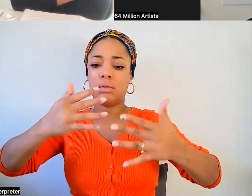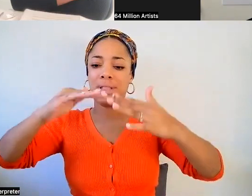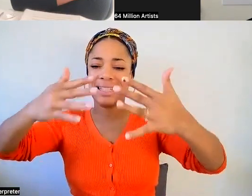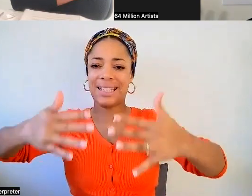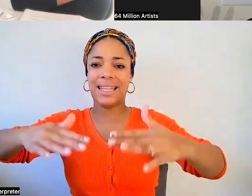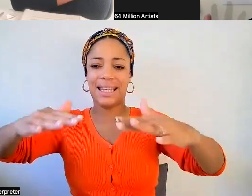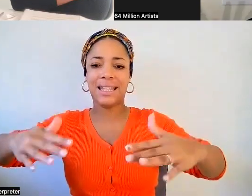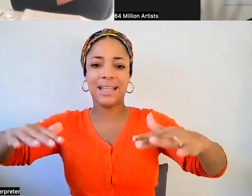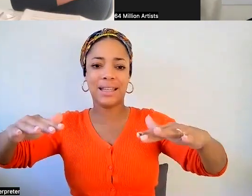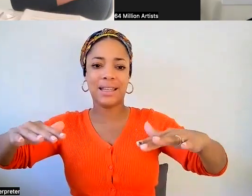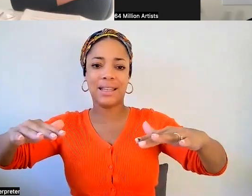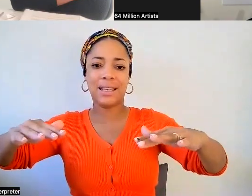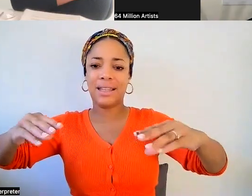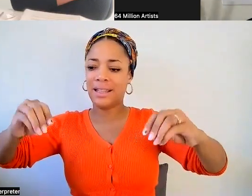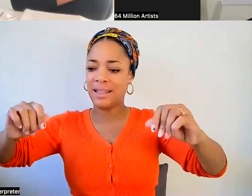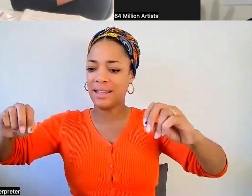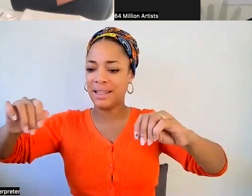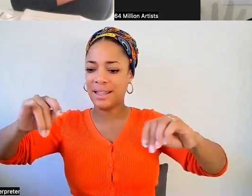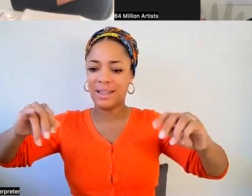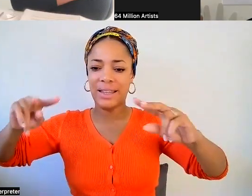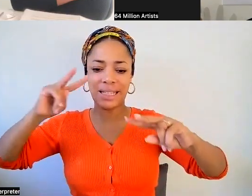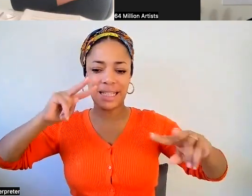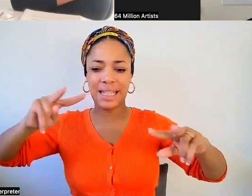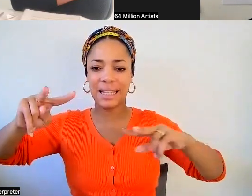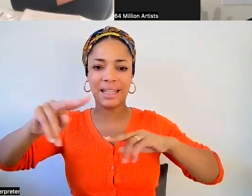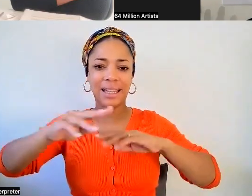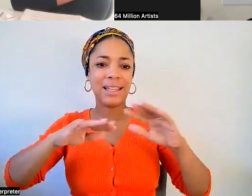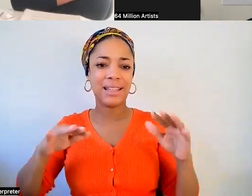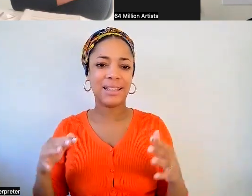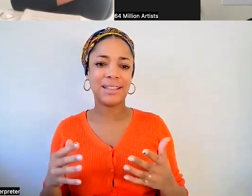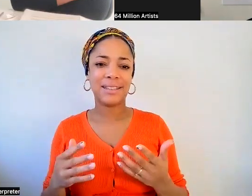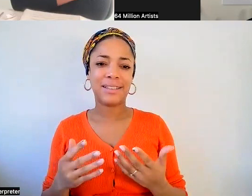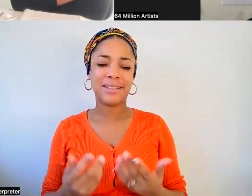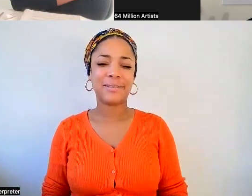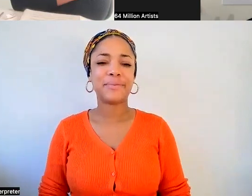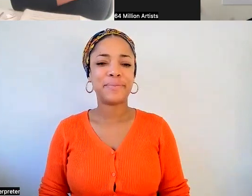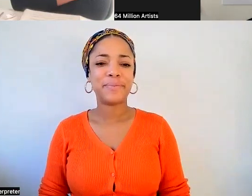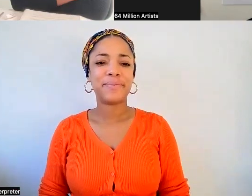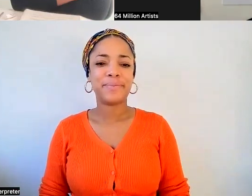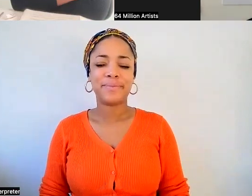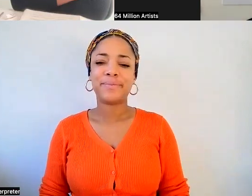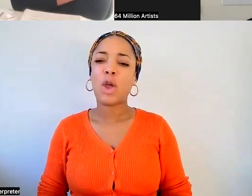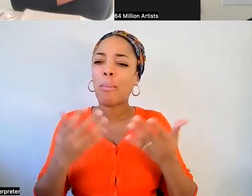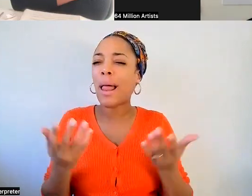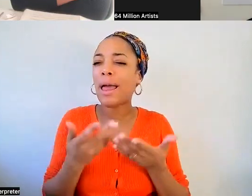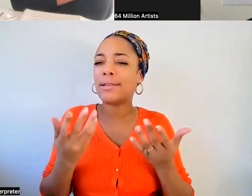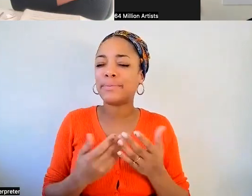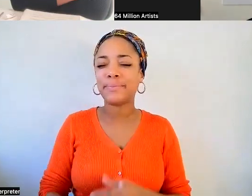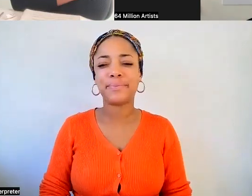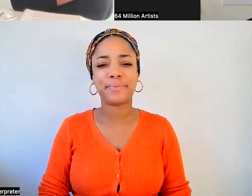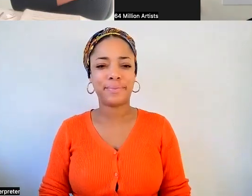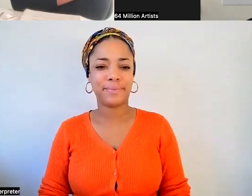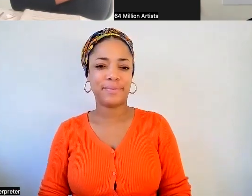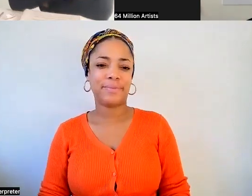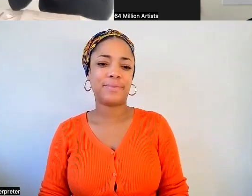What's your feeling about the sea, you see? I can see the sea. Don't know how to describe that for the moment. I have to play with that. Yeah. All right. So there we are.